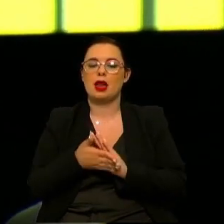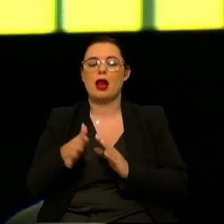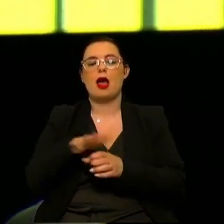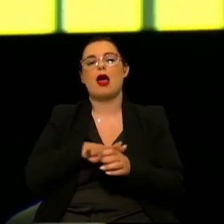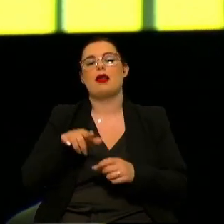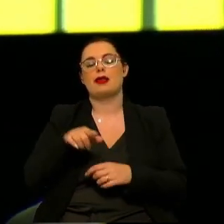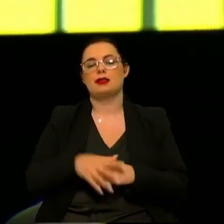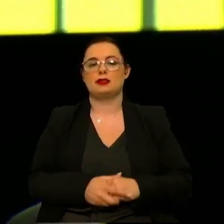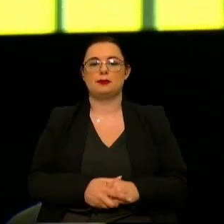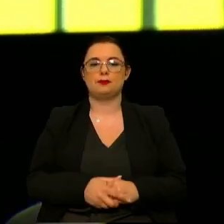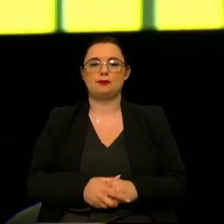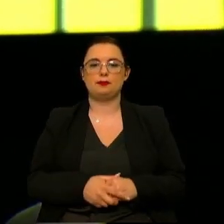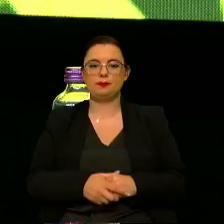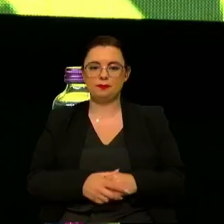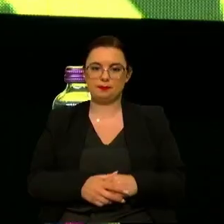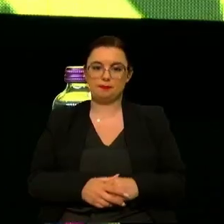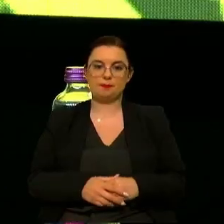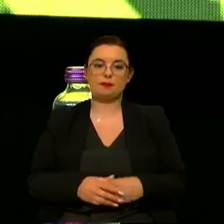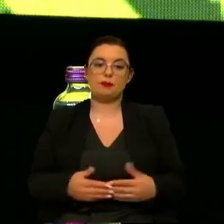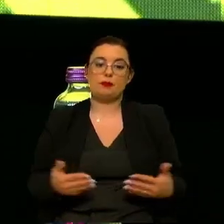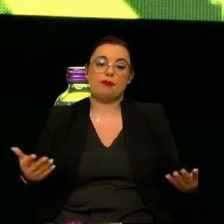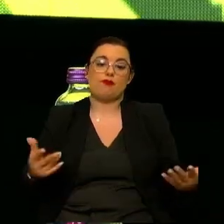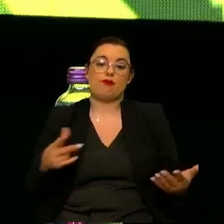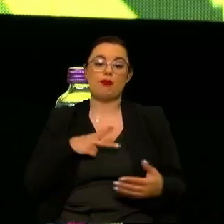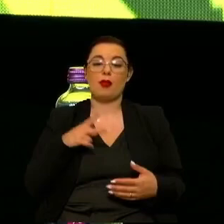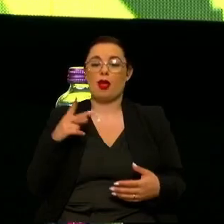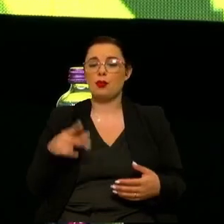Portugal's role in that dimension?